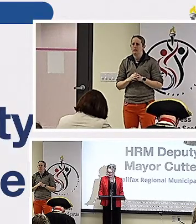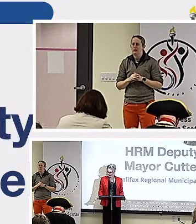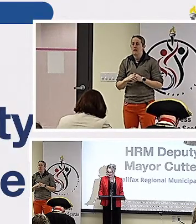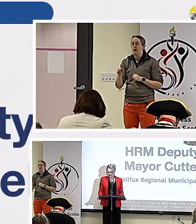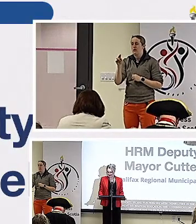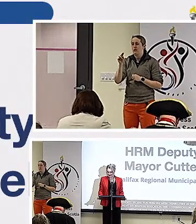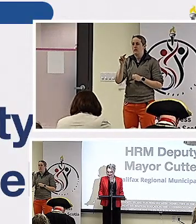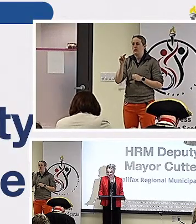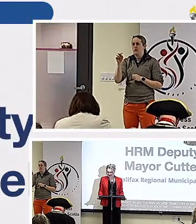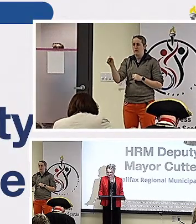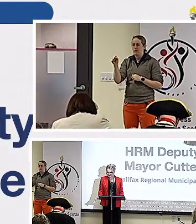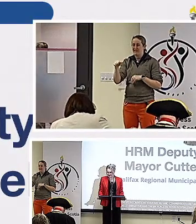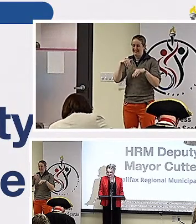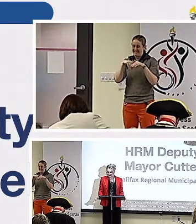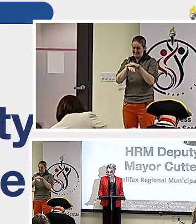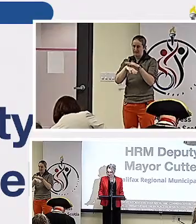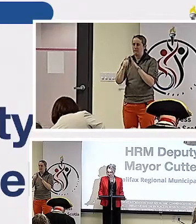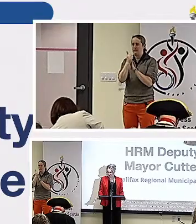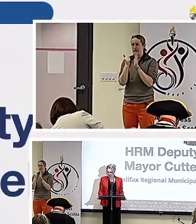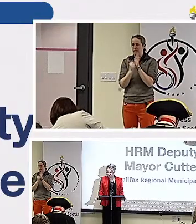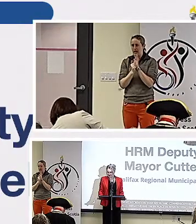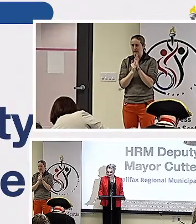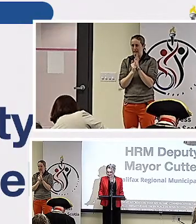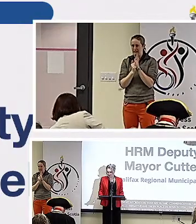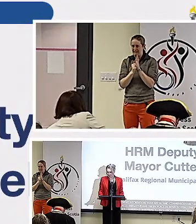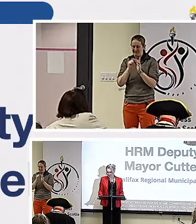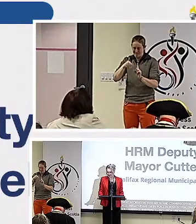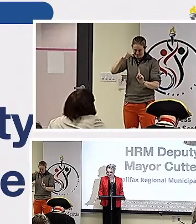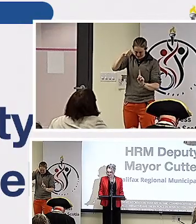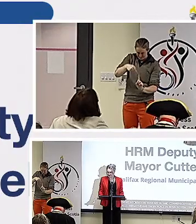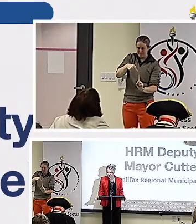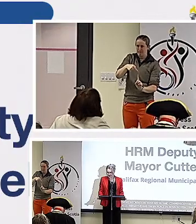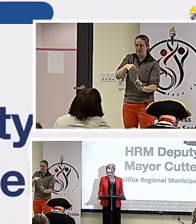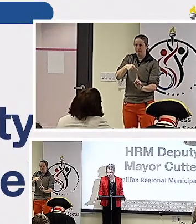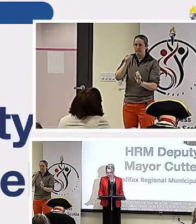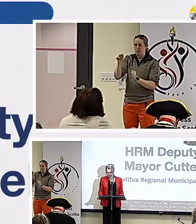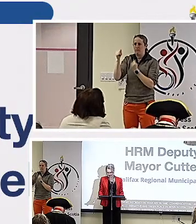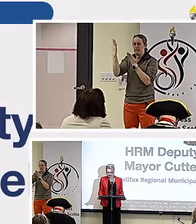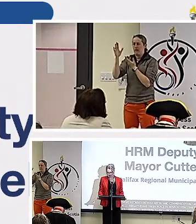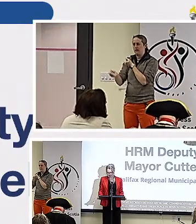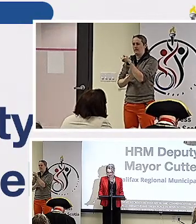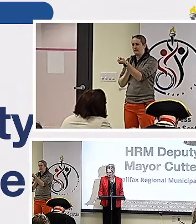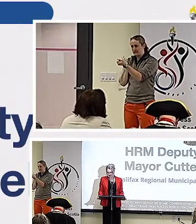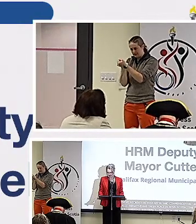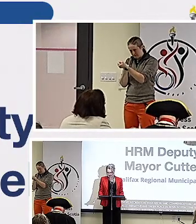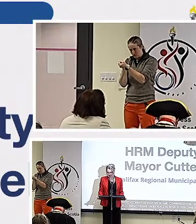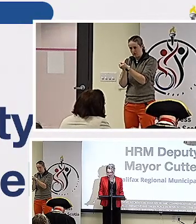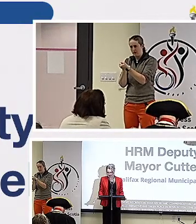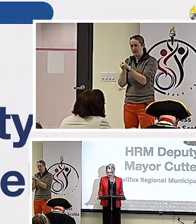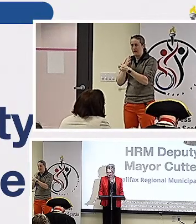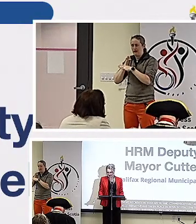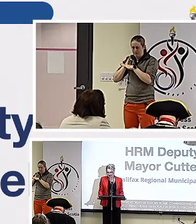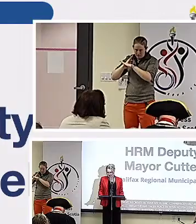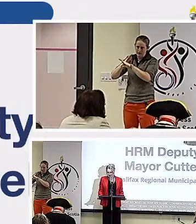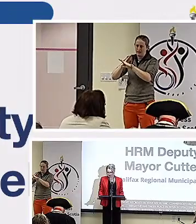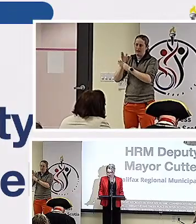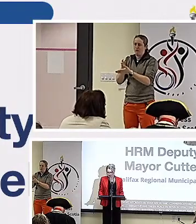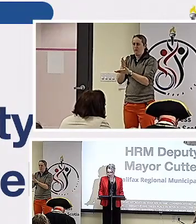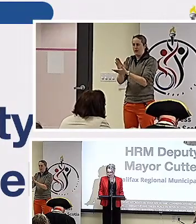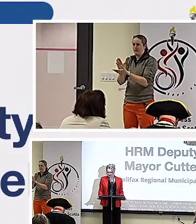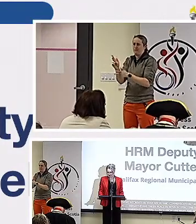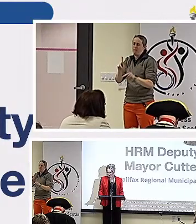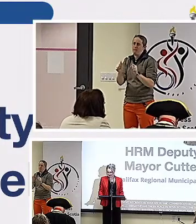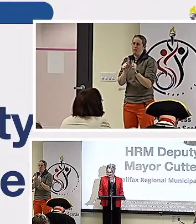Scotia's Accessibility Act is to provide, support, and protect the rights of persons with disabilities to